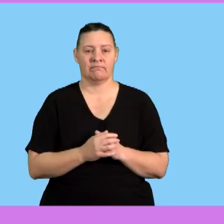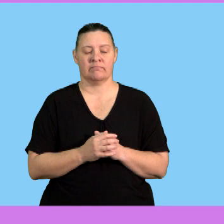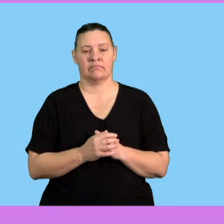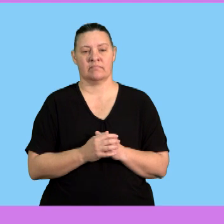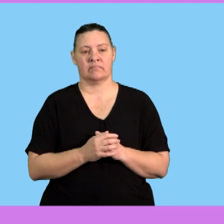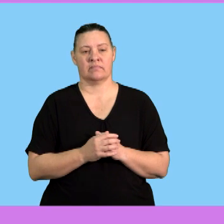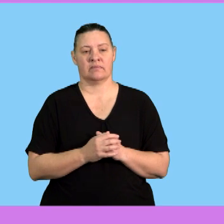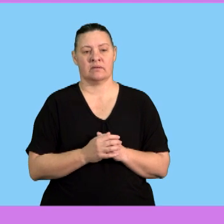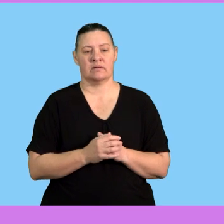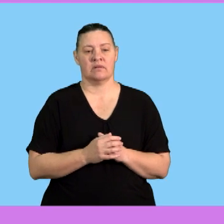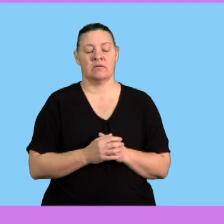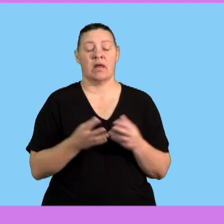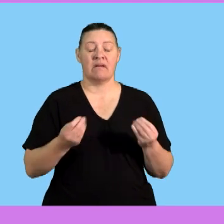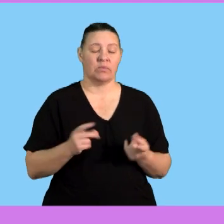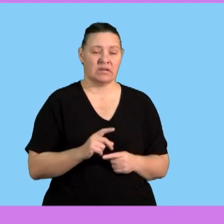you are going to have